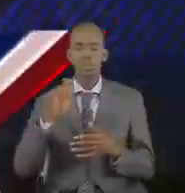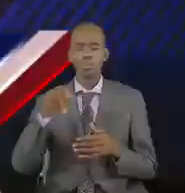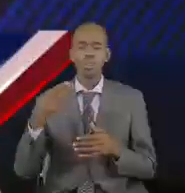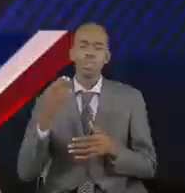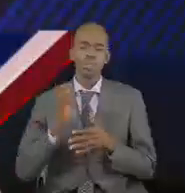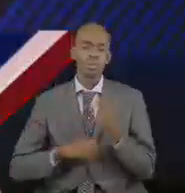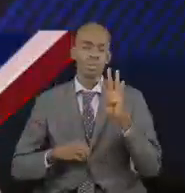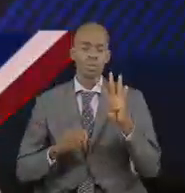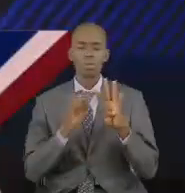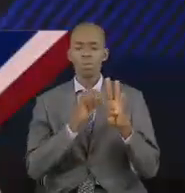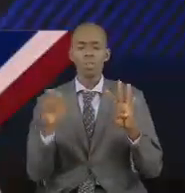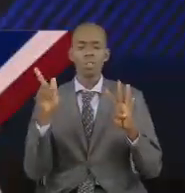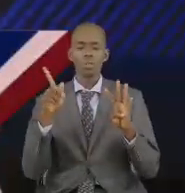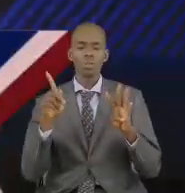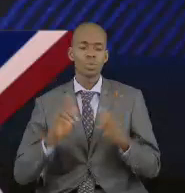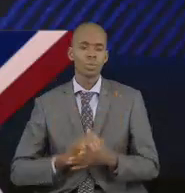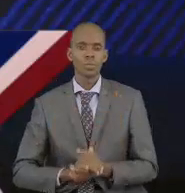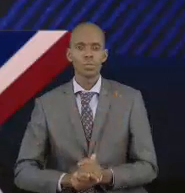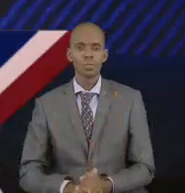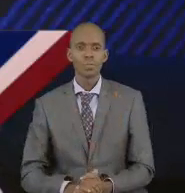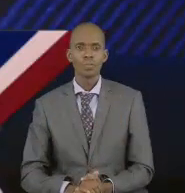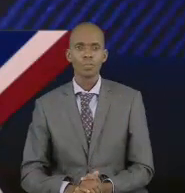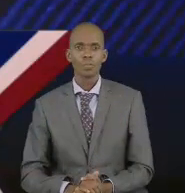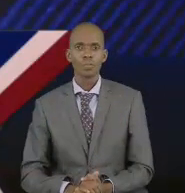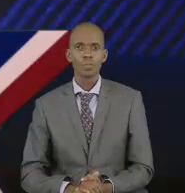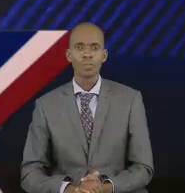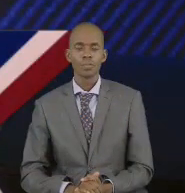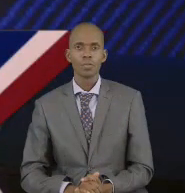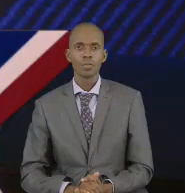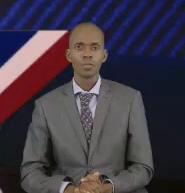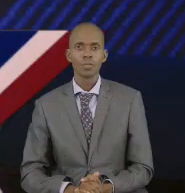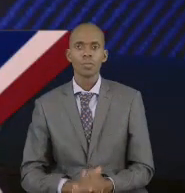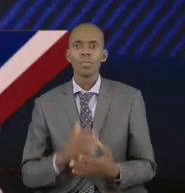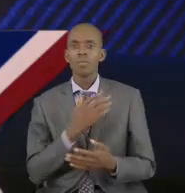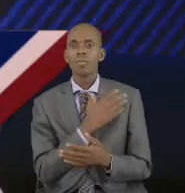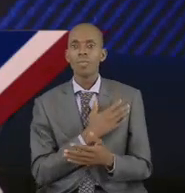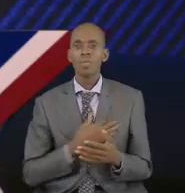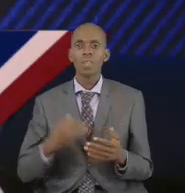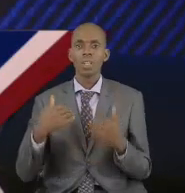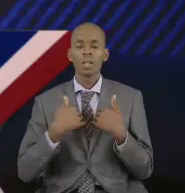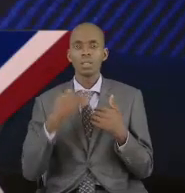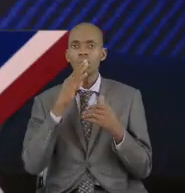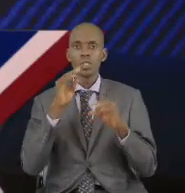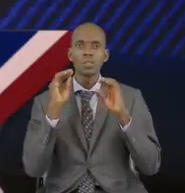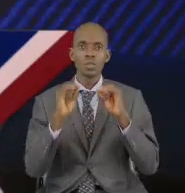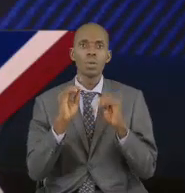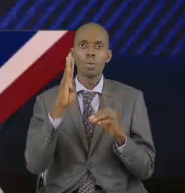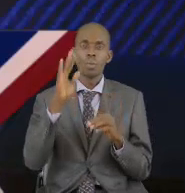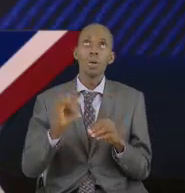be that ye have heard him and have been taught by him